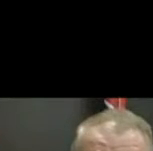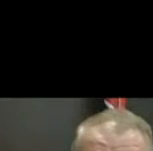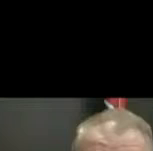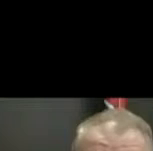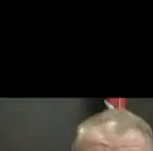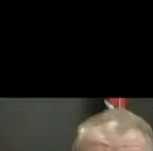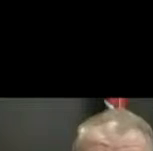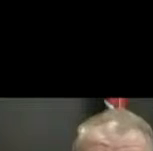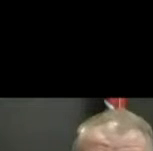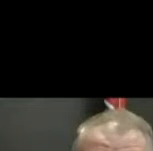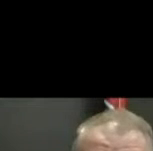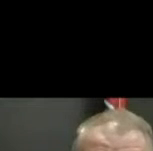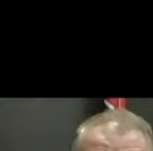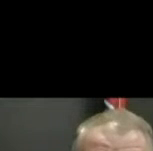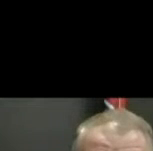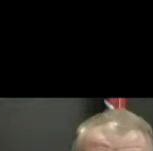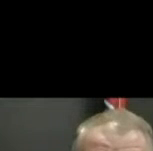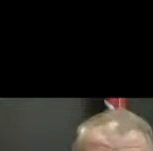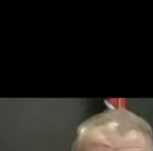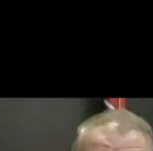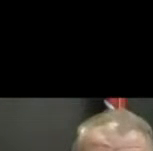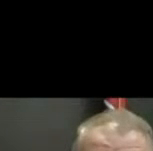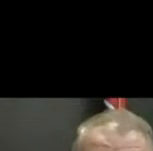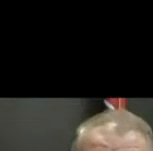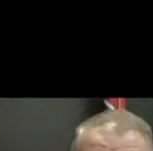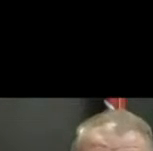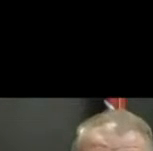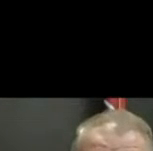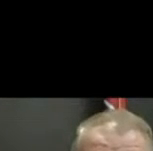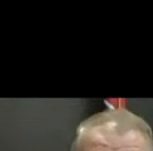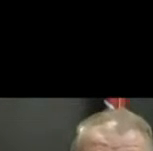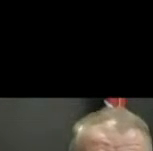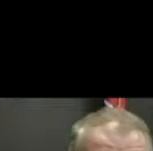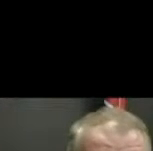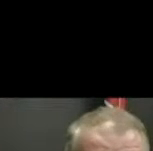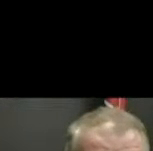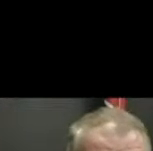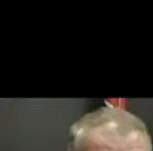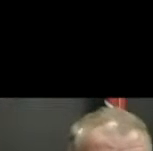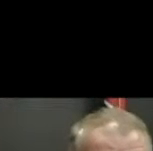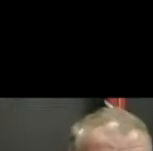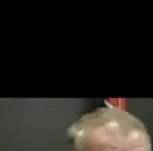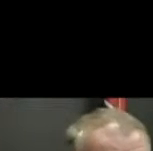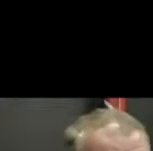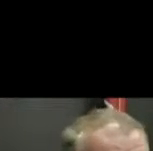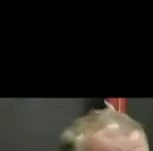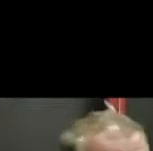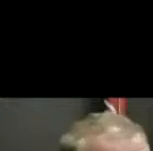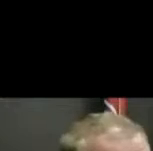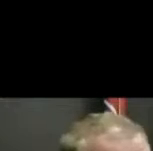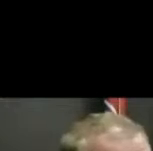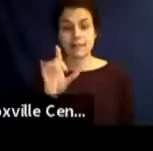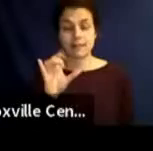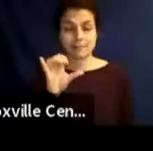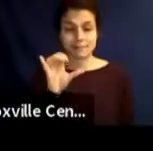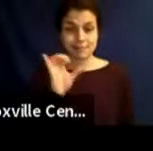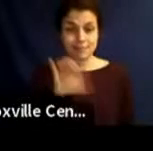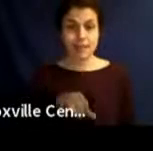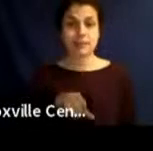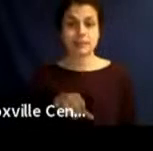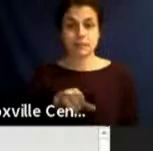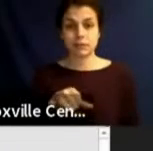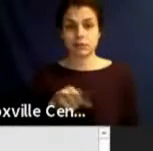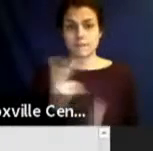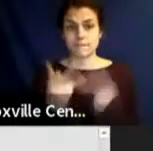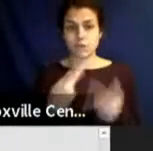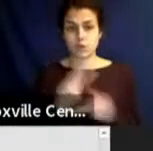All right. I have sent that to Catherine Killen, and it should be coming across. Now, that is the red line version, Dr. O'Brien, that I sent to